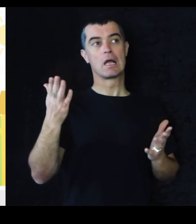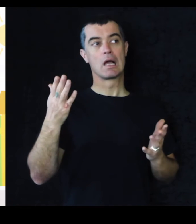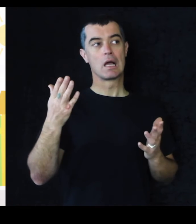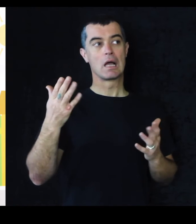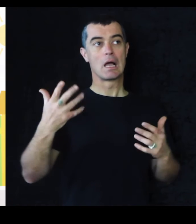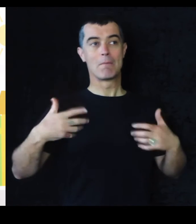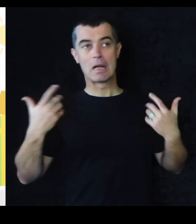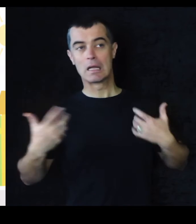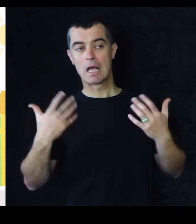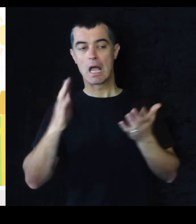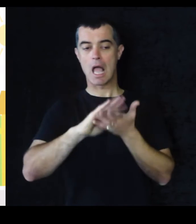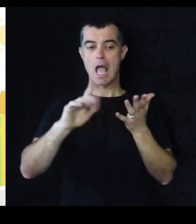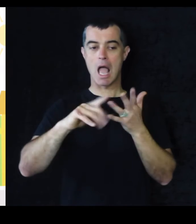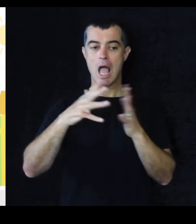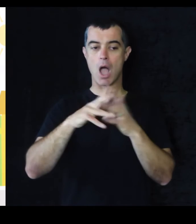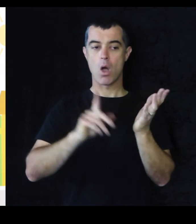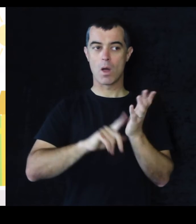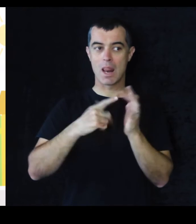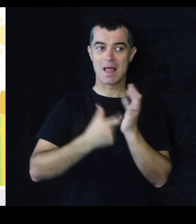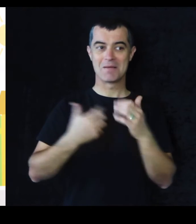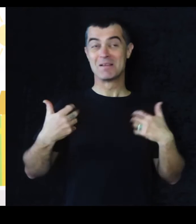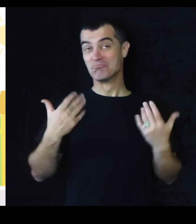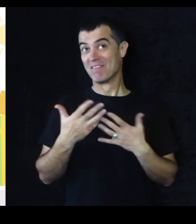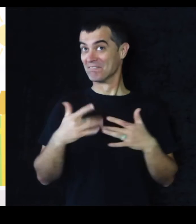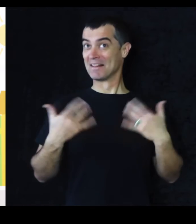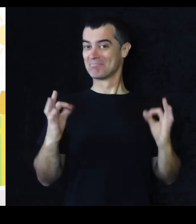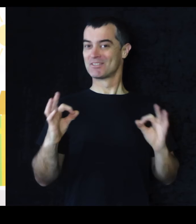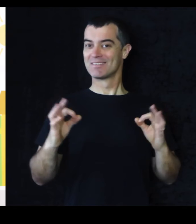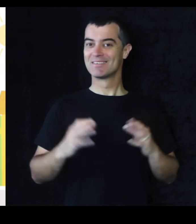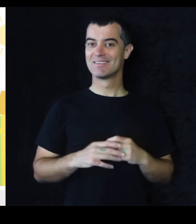howler monkeys. That was pretty special.